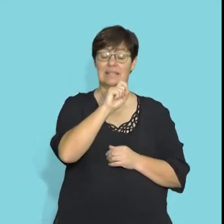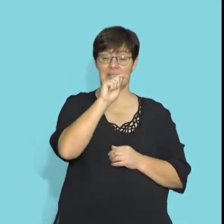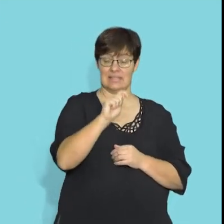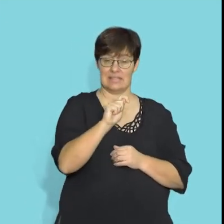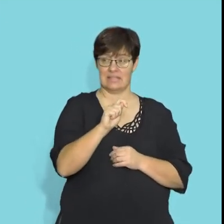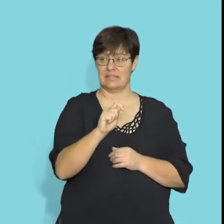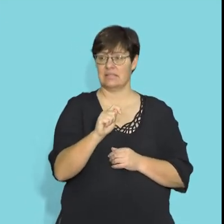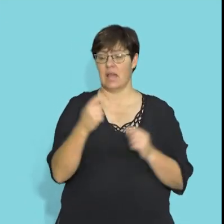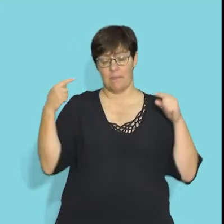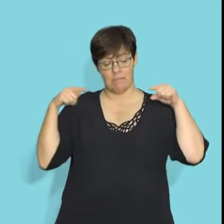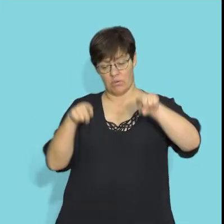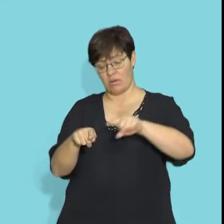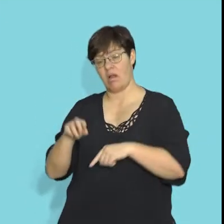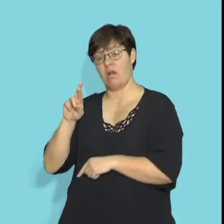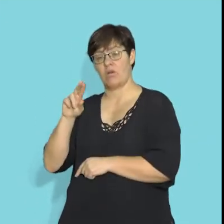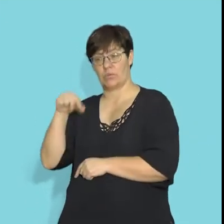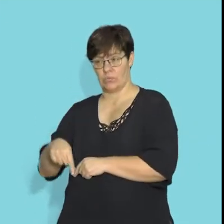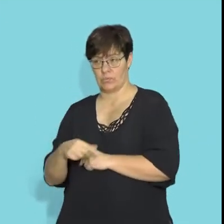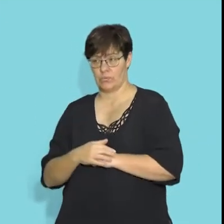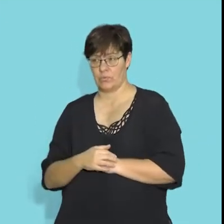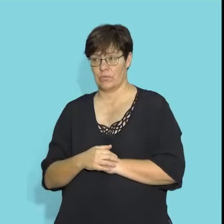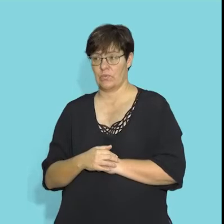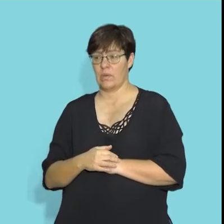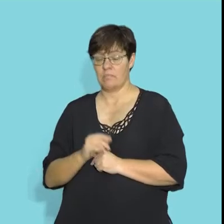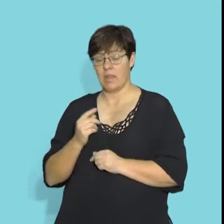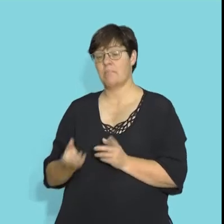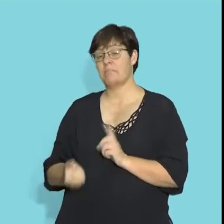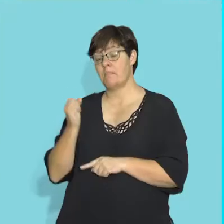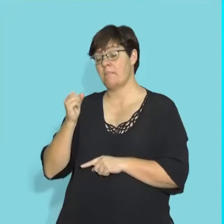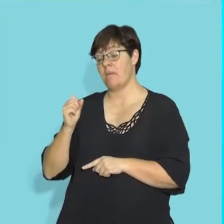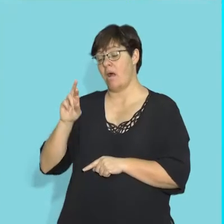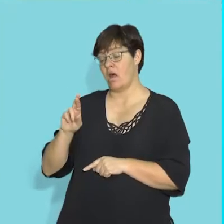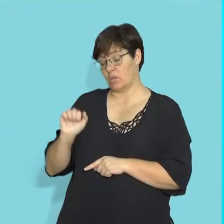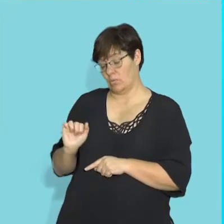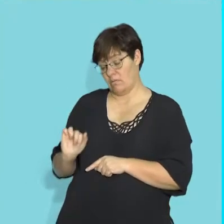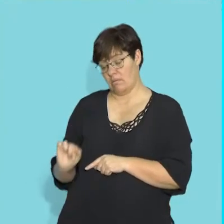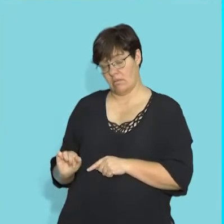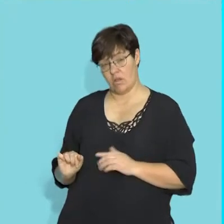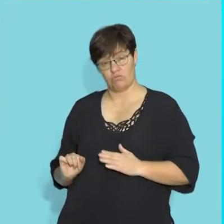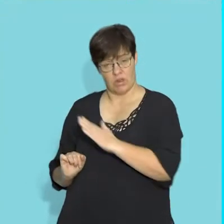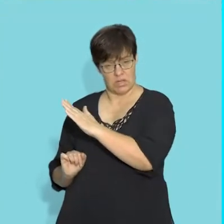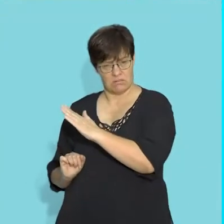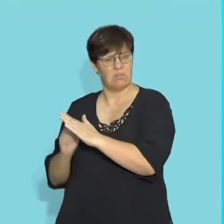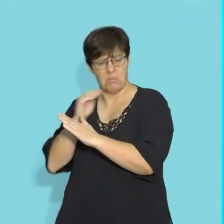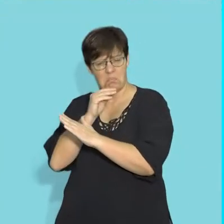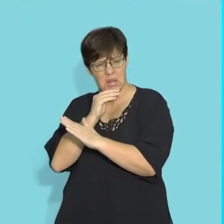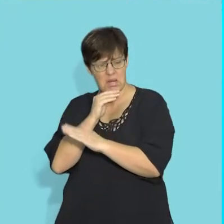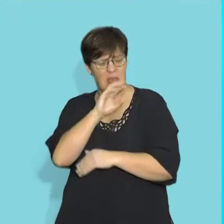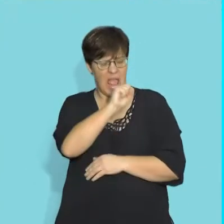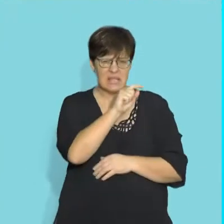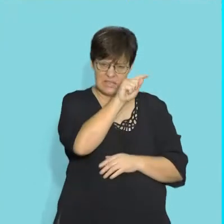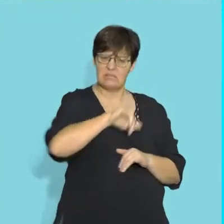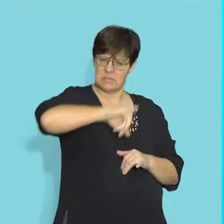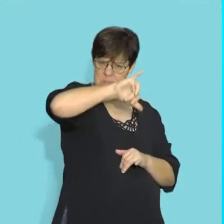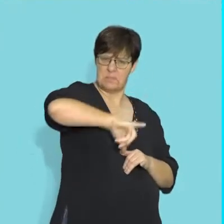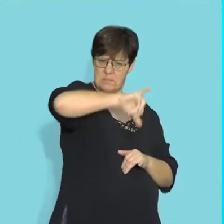is parallel to line RQ. So if I can find the gradient of RQ, then the gradient of ST must be exactly